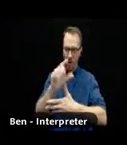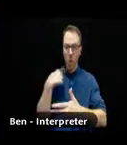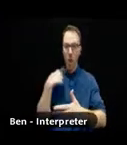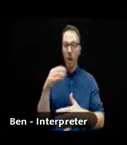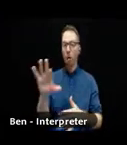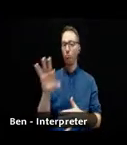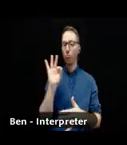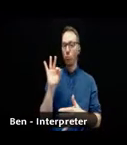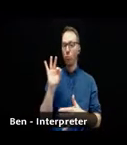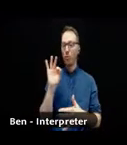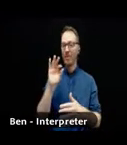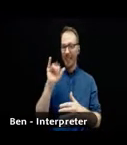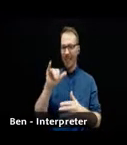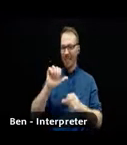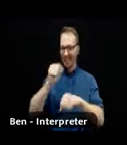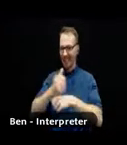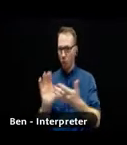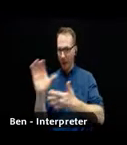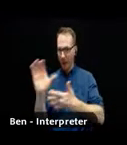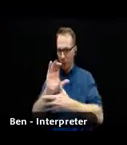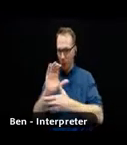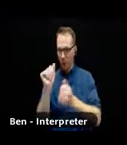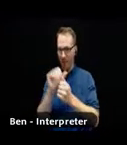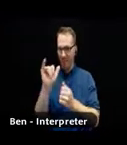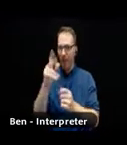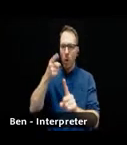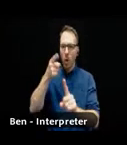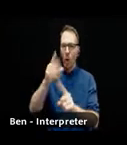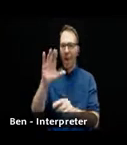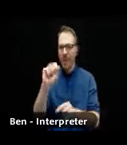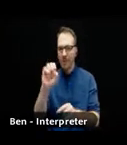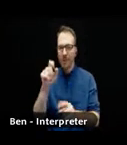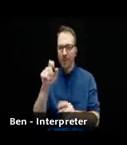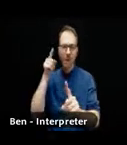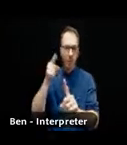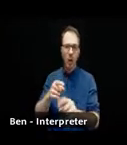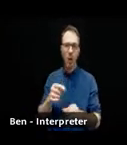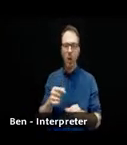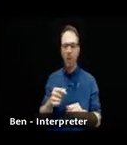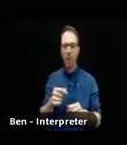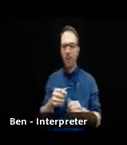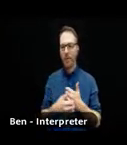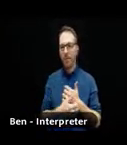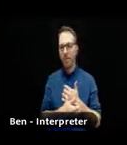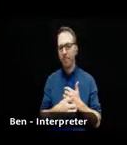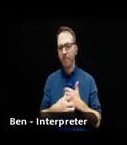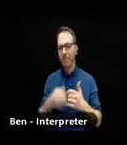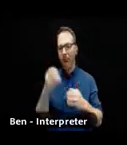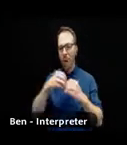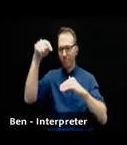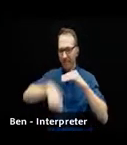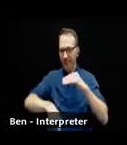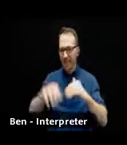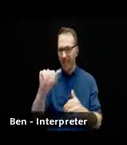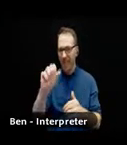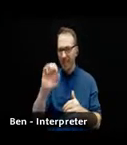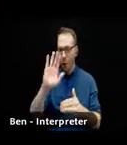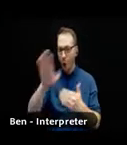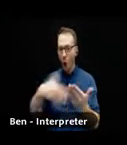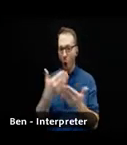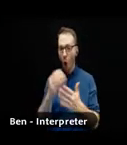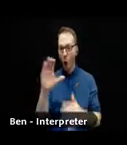this set of criteria, it's a certain type of case, it's a certain type of, it's a certain severity of case, that all